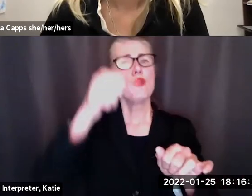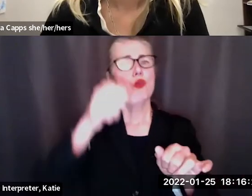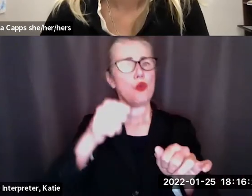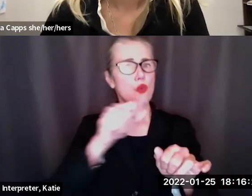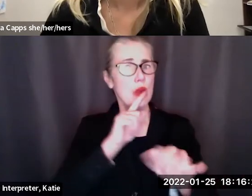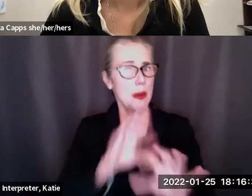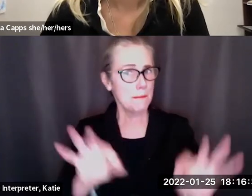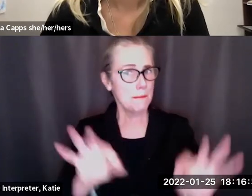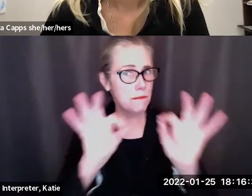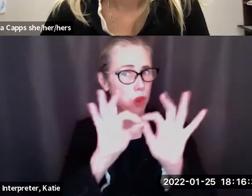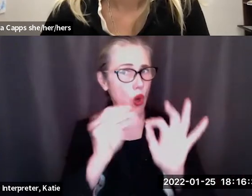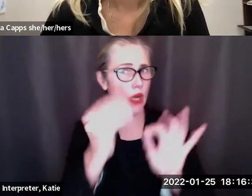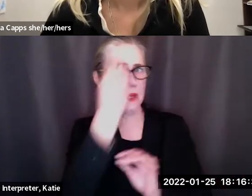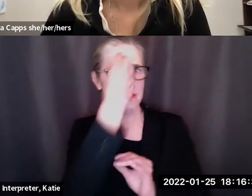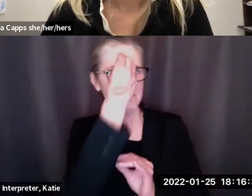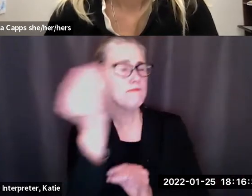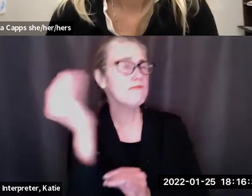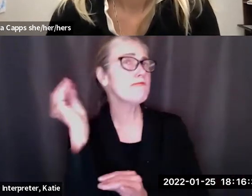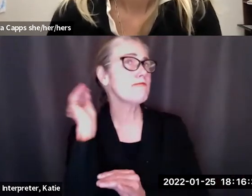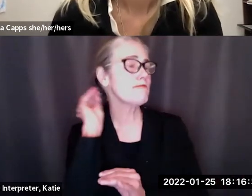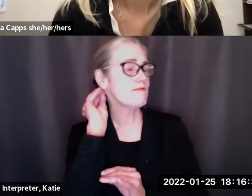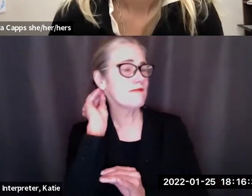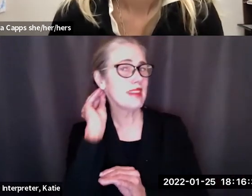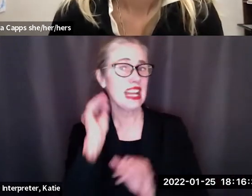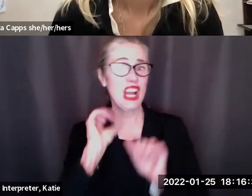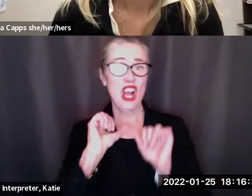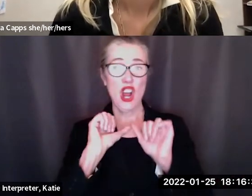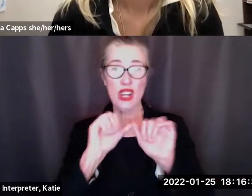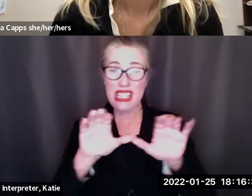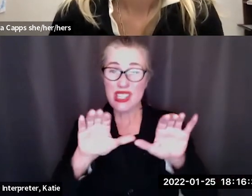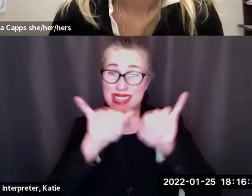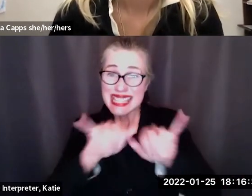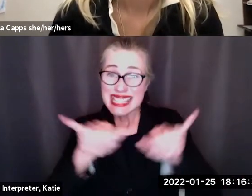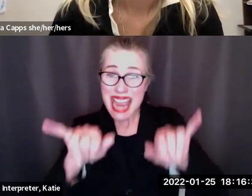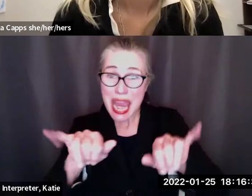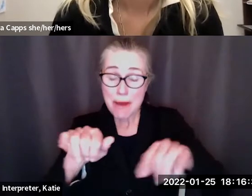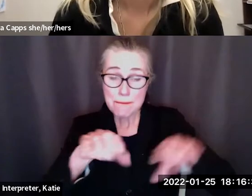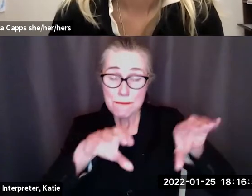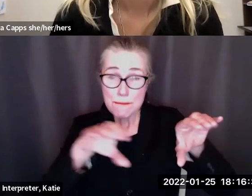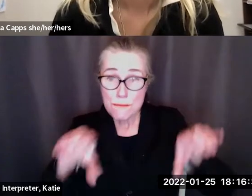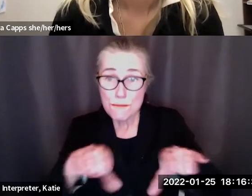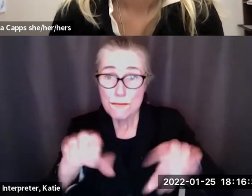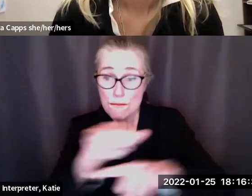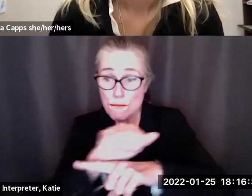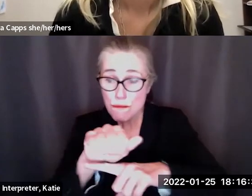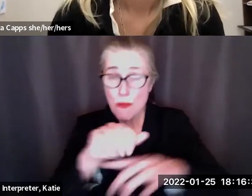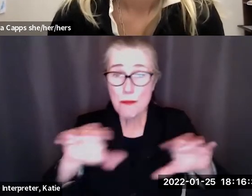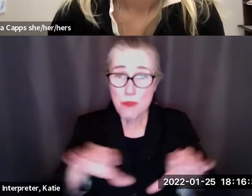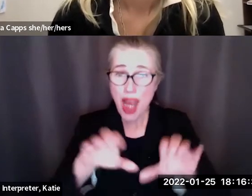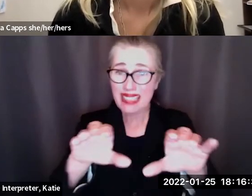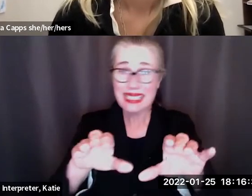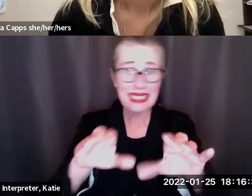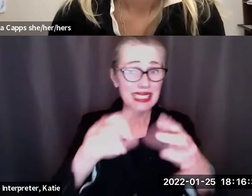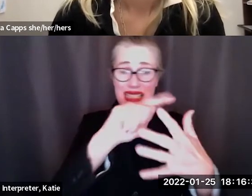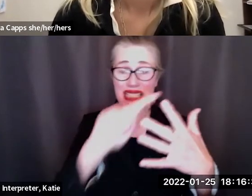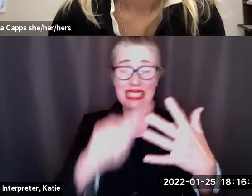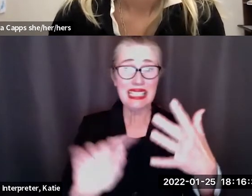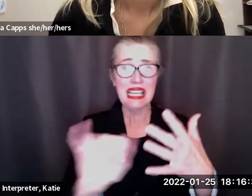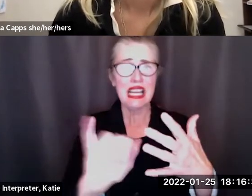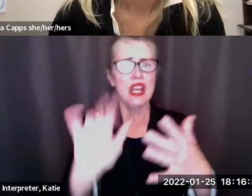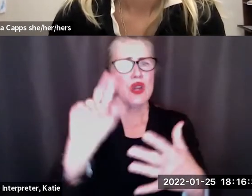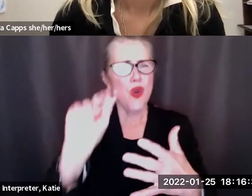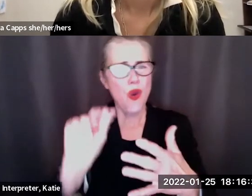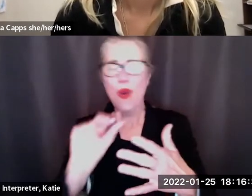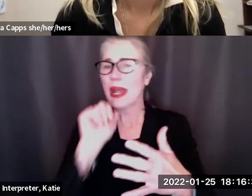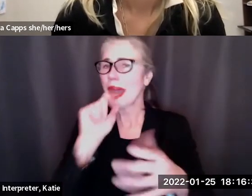because we want to remember not to continue to do the same practices but really do practices that help us